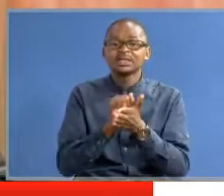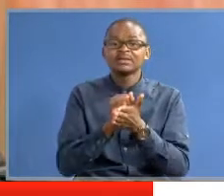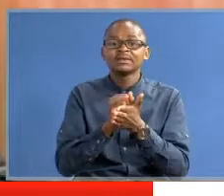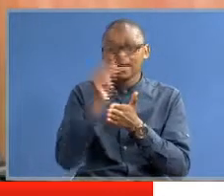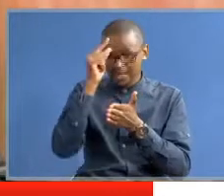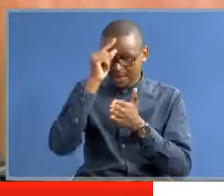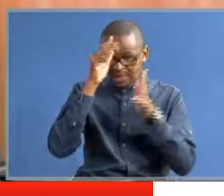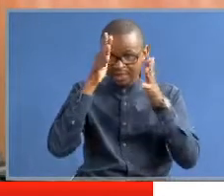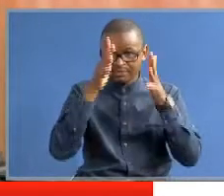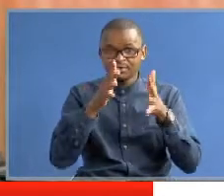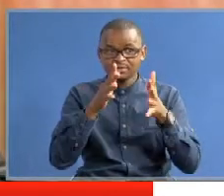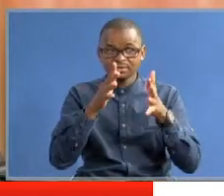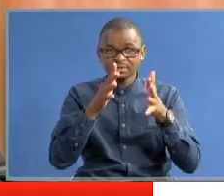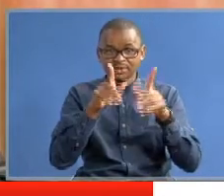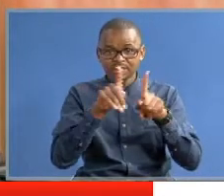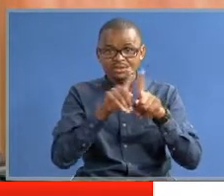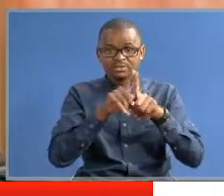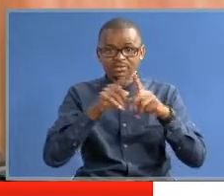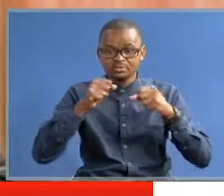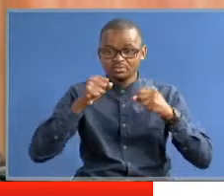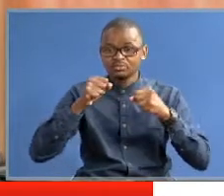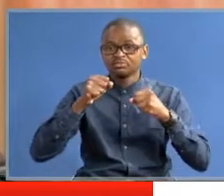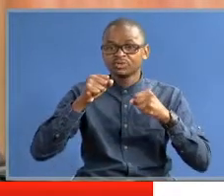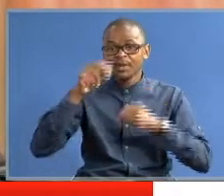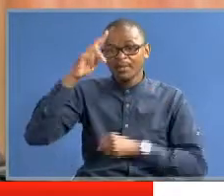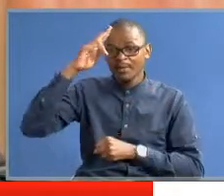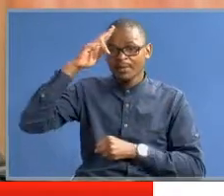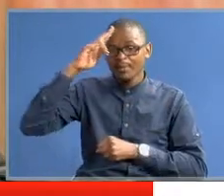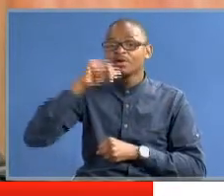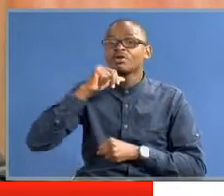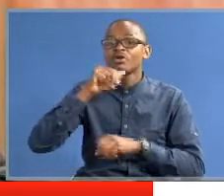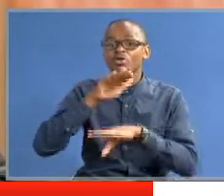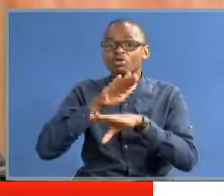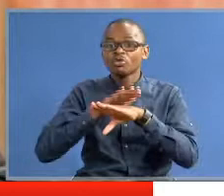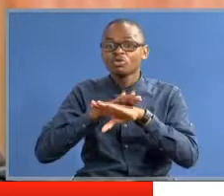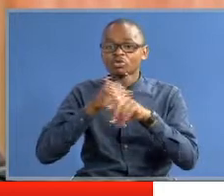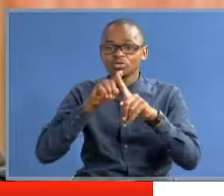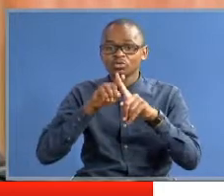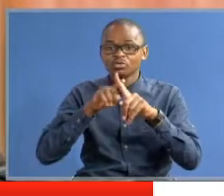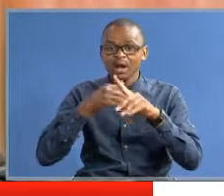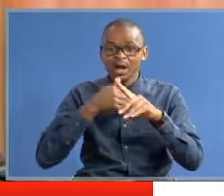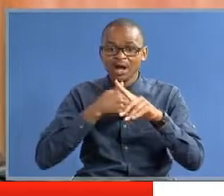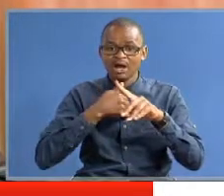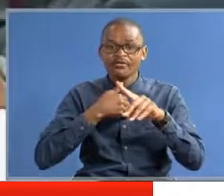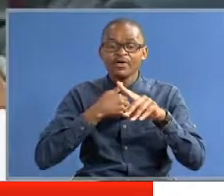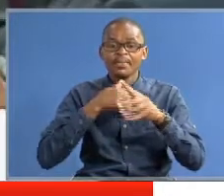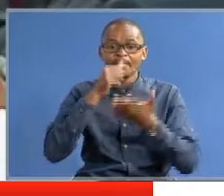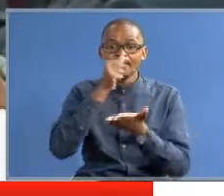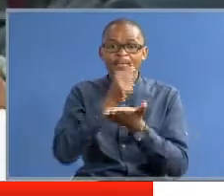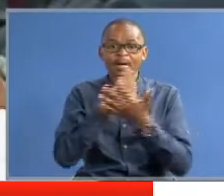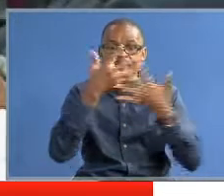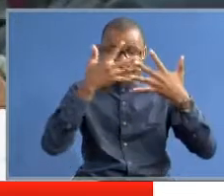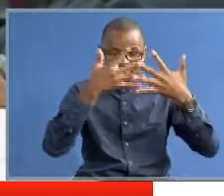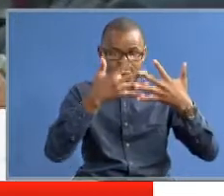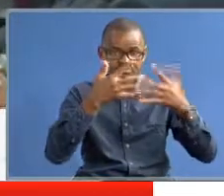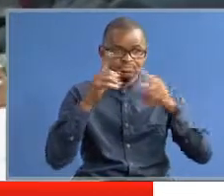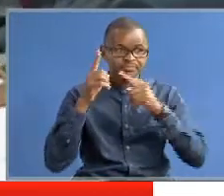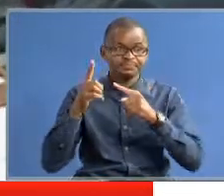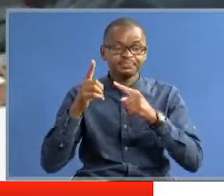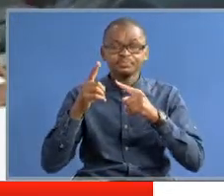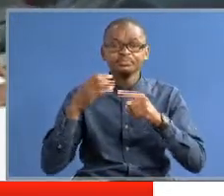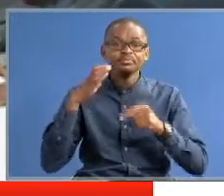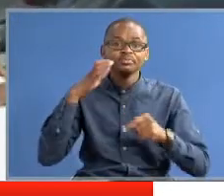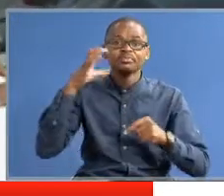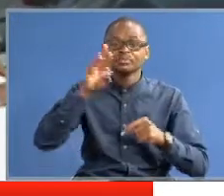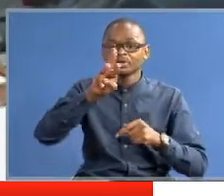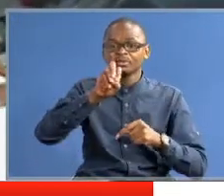the governor and the Inspector General are not fit to hold public office. Senate Public Accounts Committee